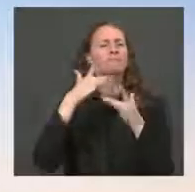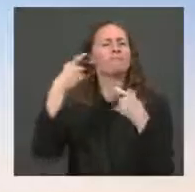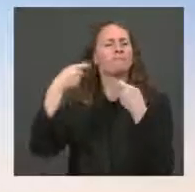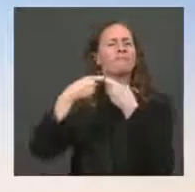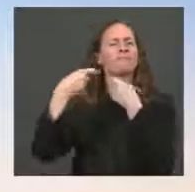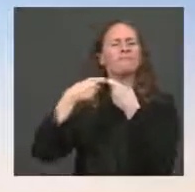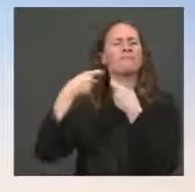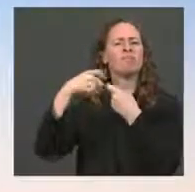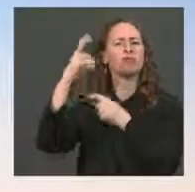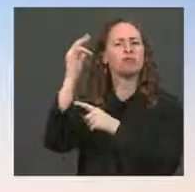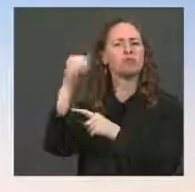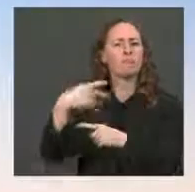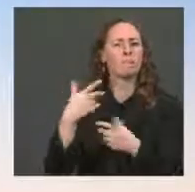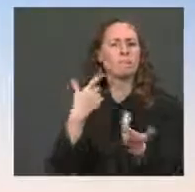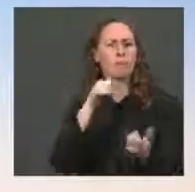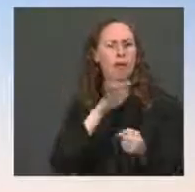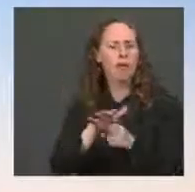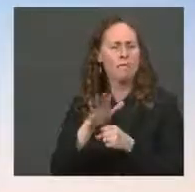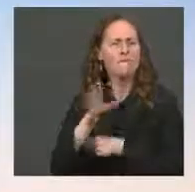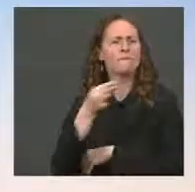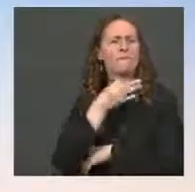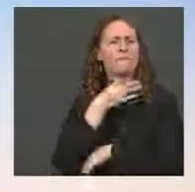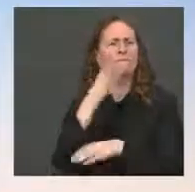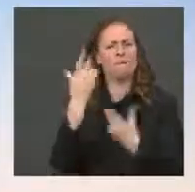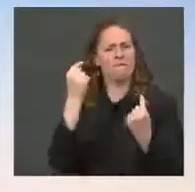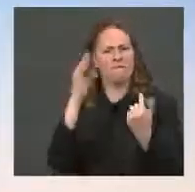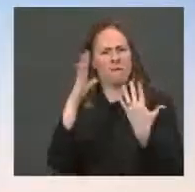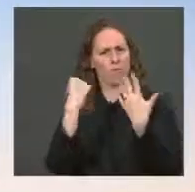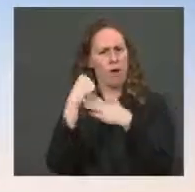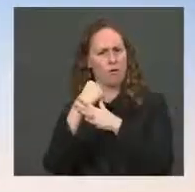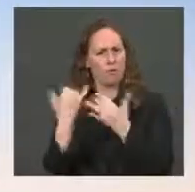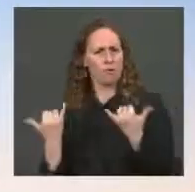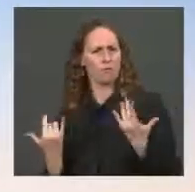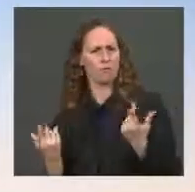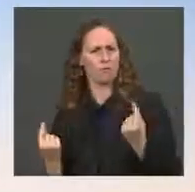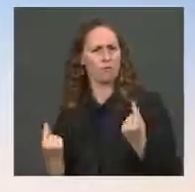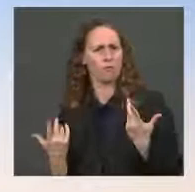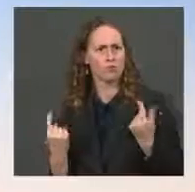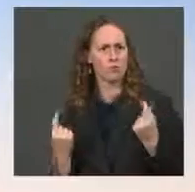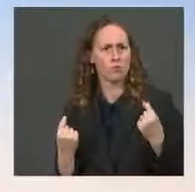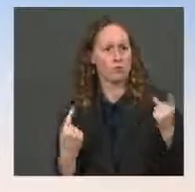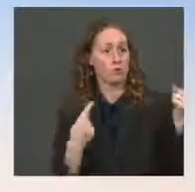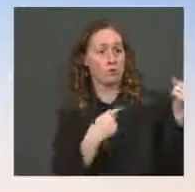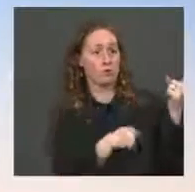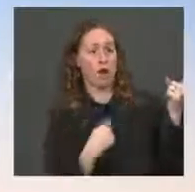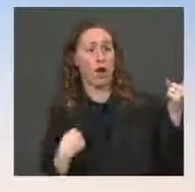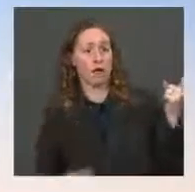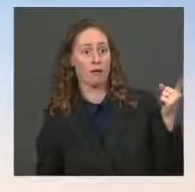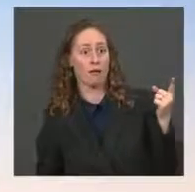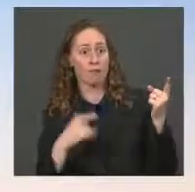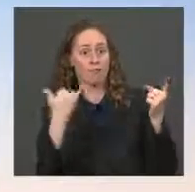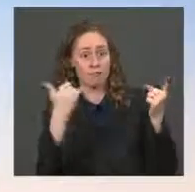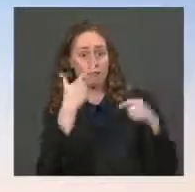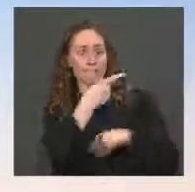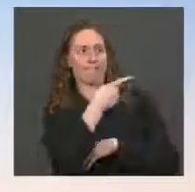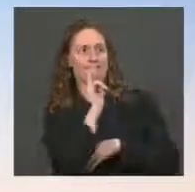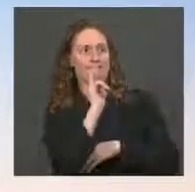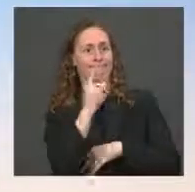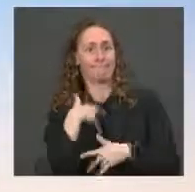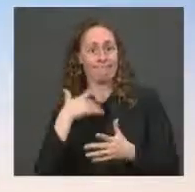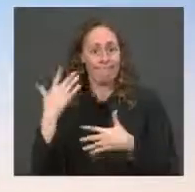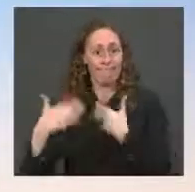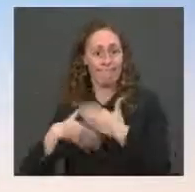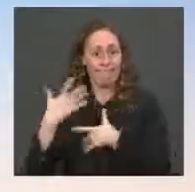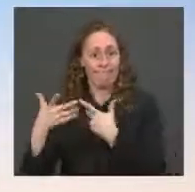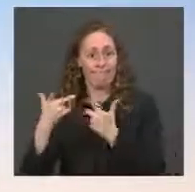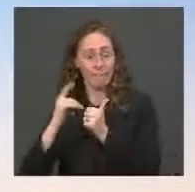Where in your priority list is getting that broader China competition bill through the Congress, and how much, can you give us a little bit of context